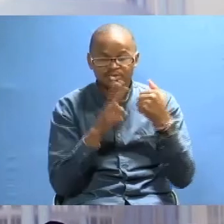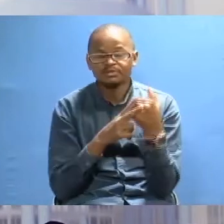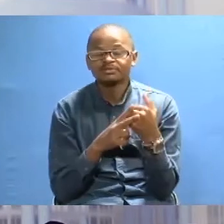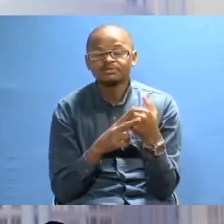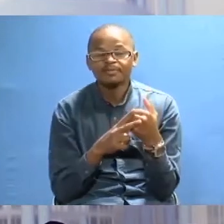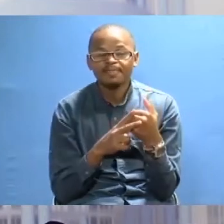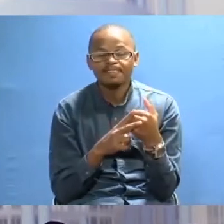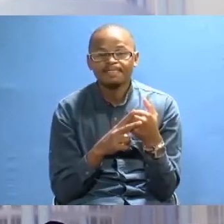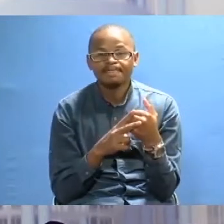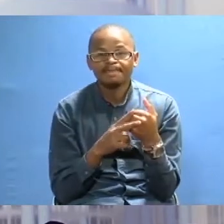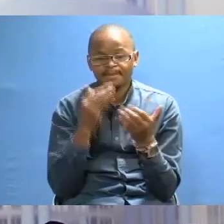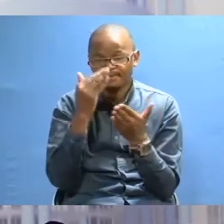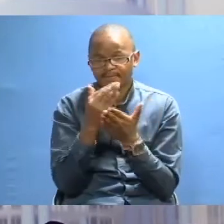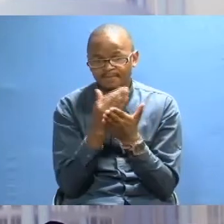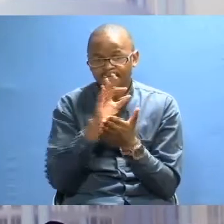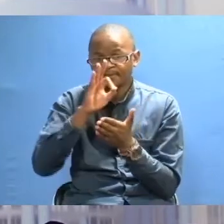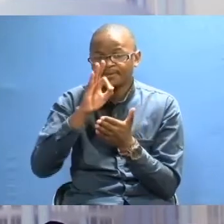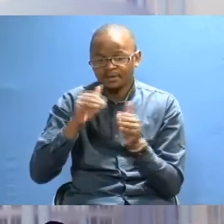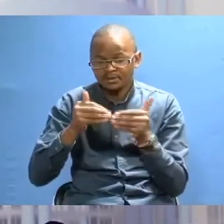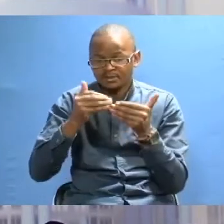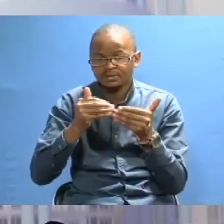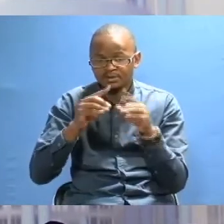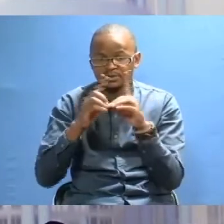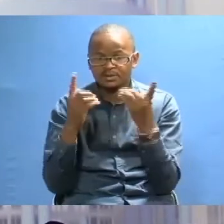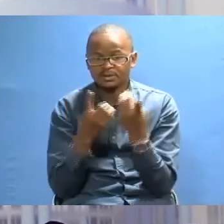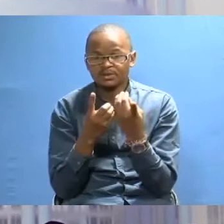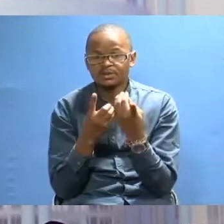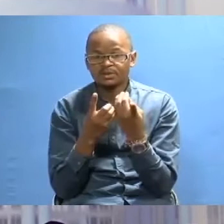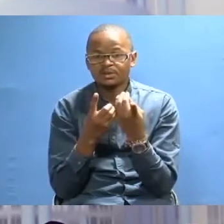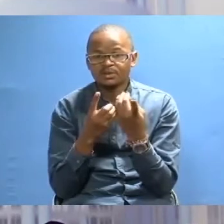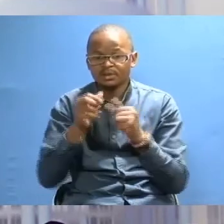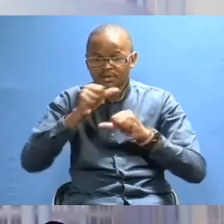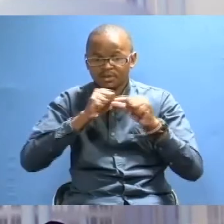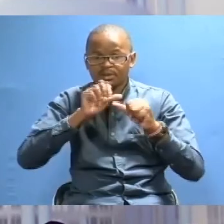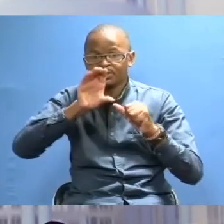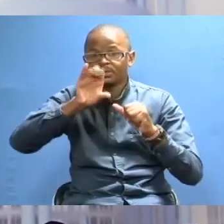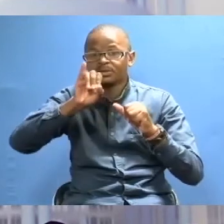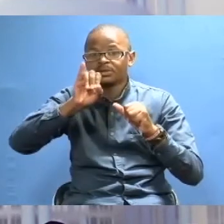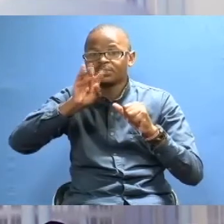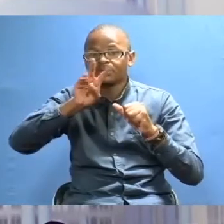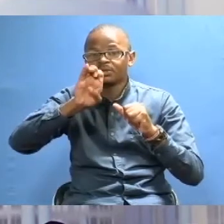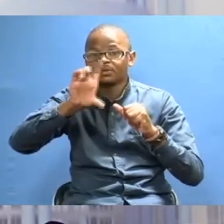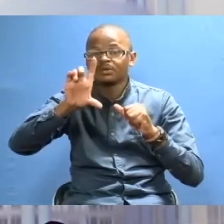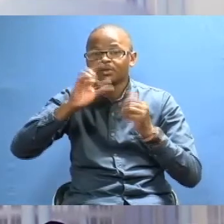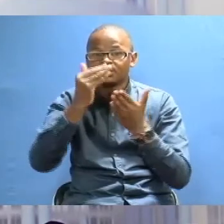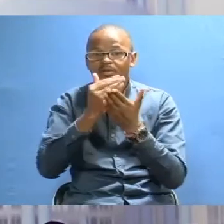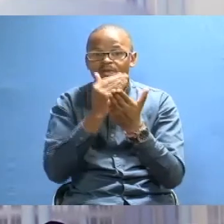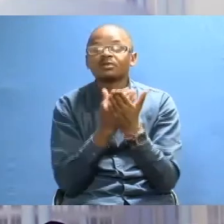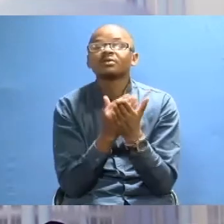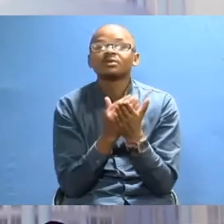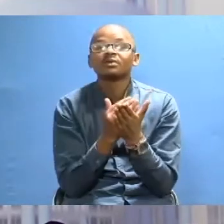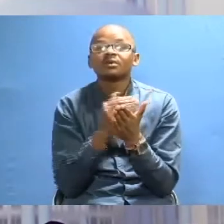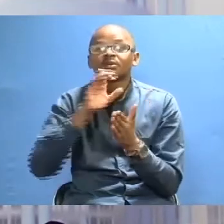0721-843-717. The program offered in this department is Bachelor of Science Civil Engineering. The